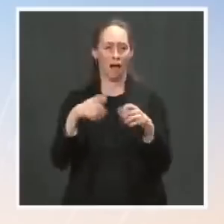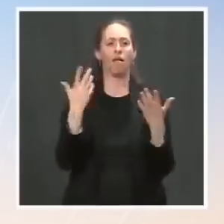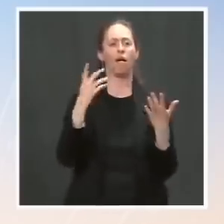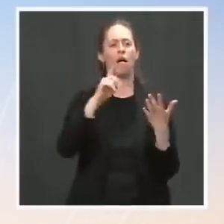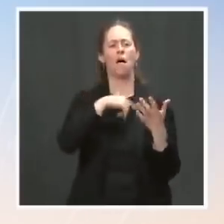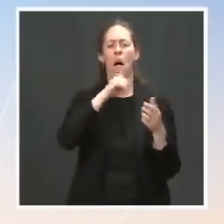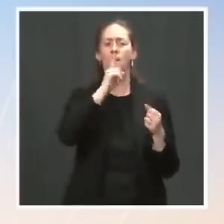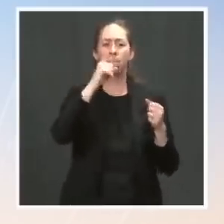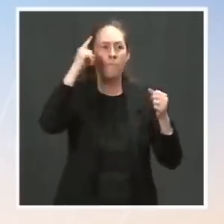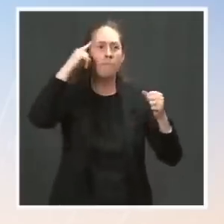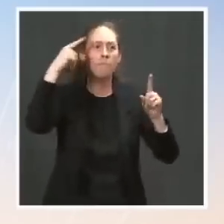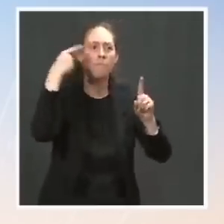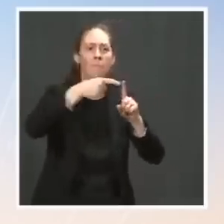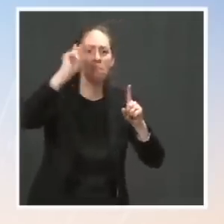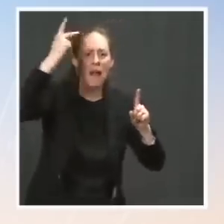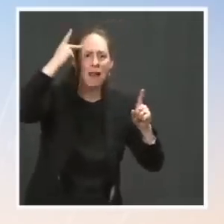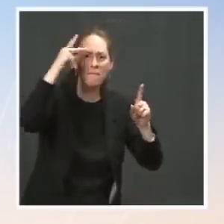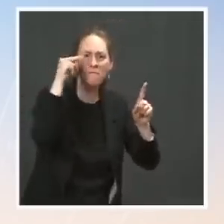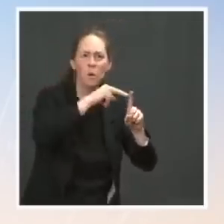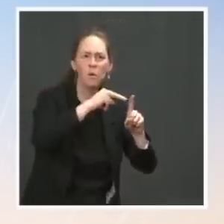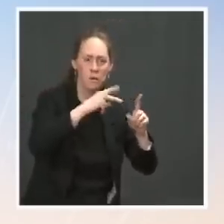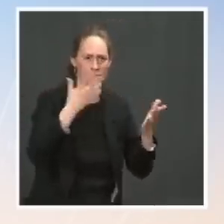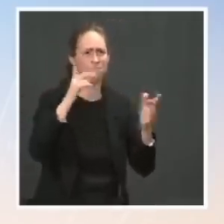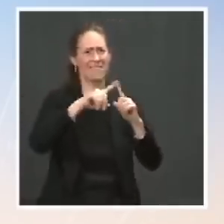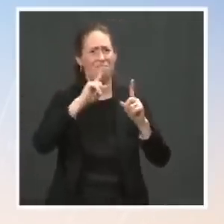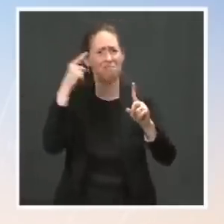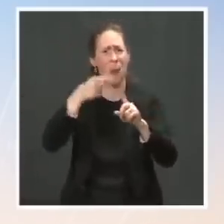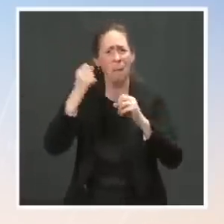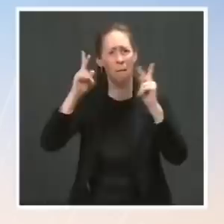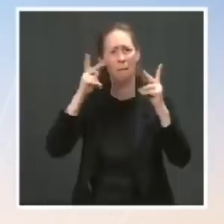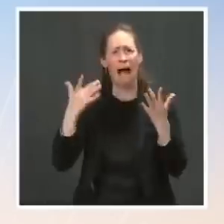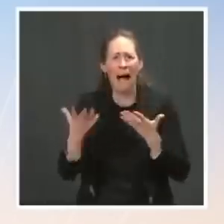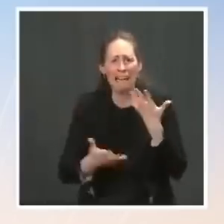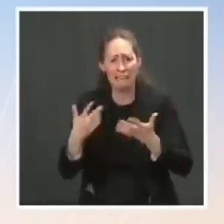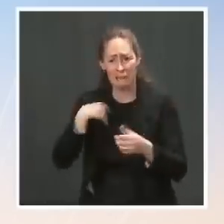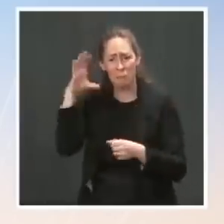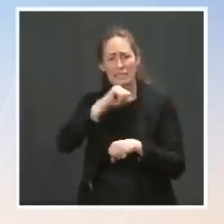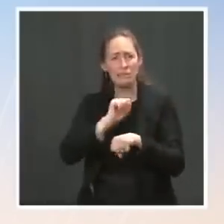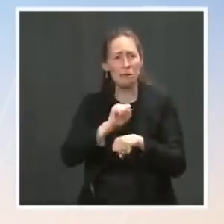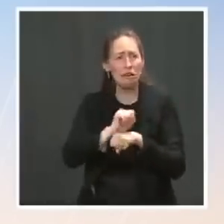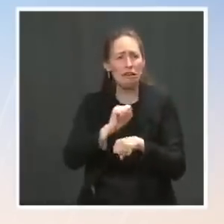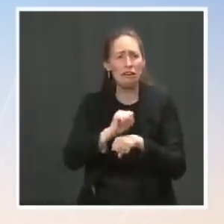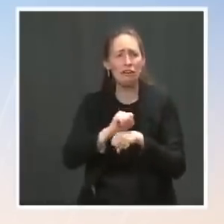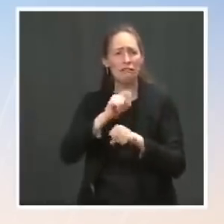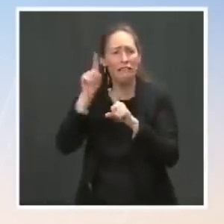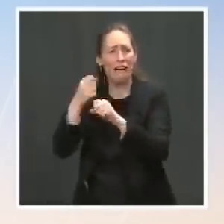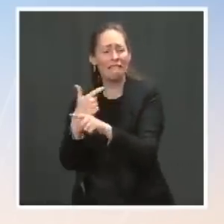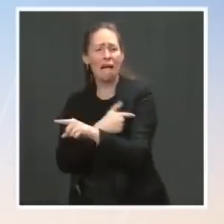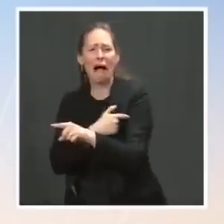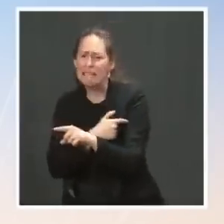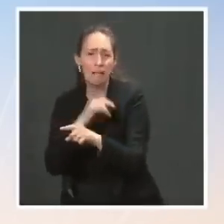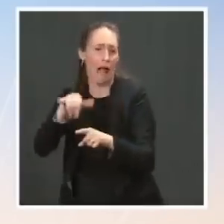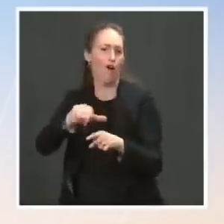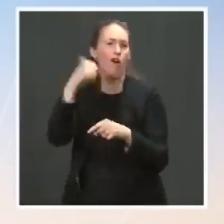who have not yet been vaccinated are concerned they can't take a day off of work. They don't have additional paid leave. And so we're trying to address that barrier, reduce